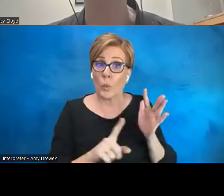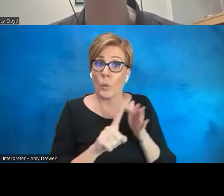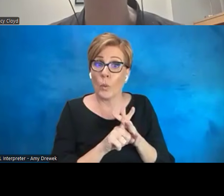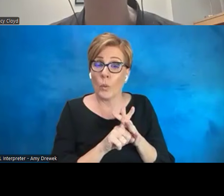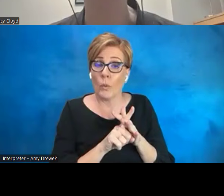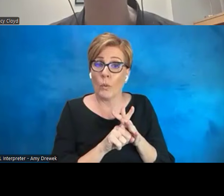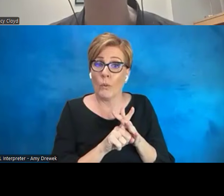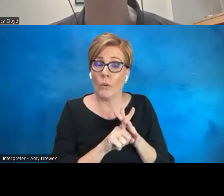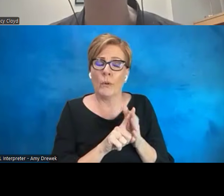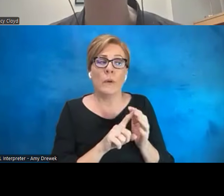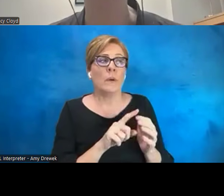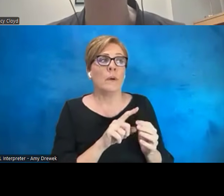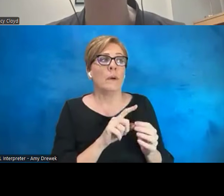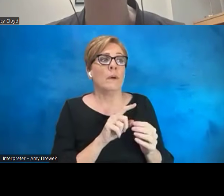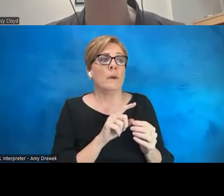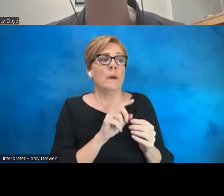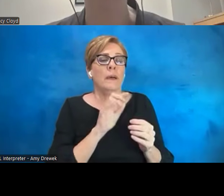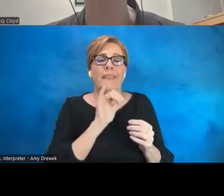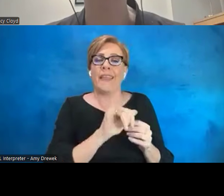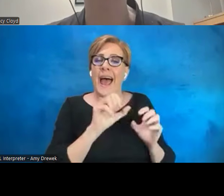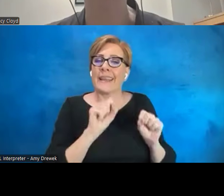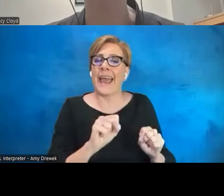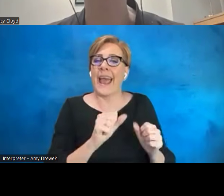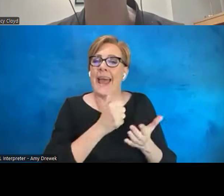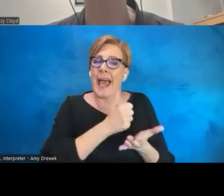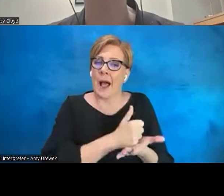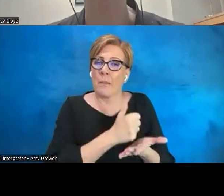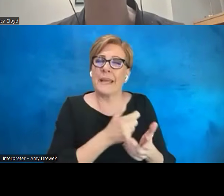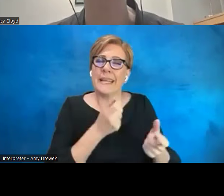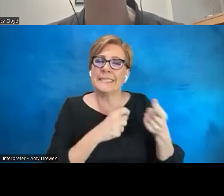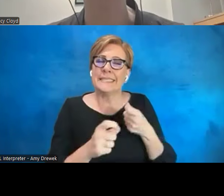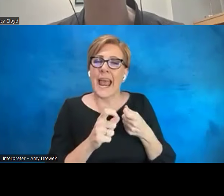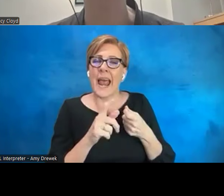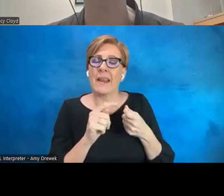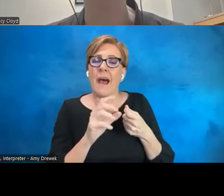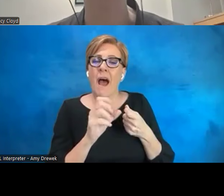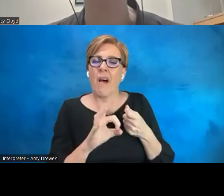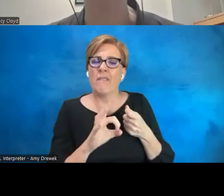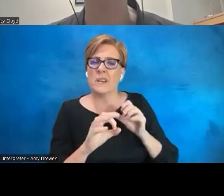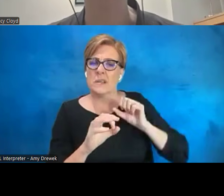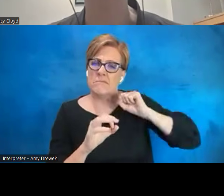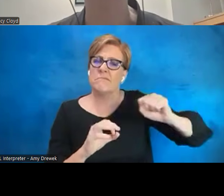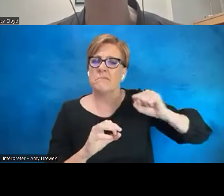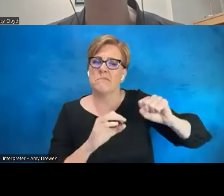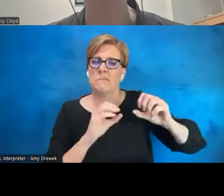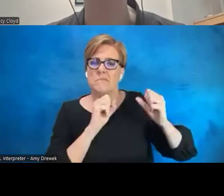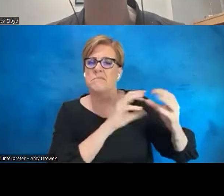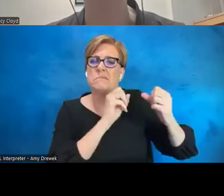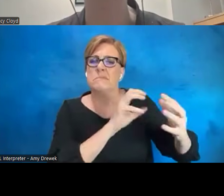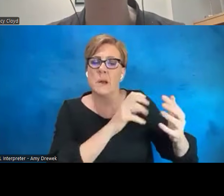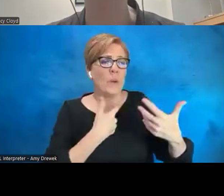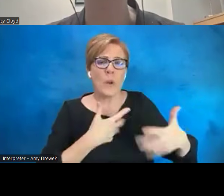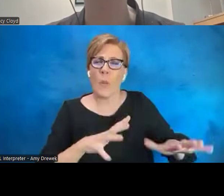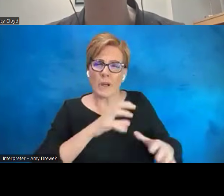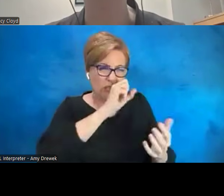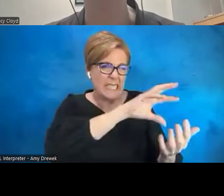can address this issue of pushing back against the bad information you're getting in a way that doesn't attack the individual